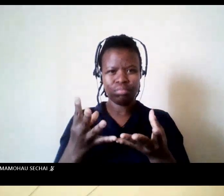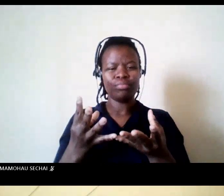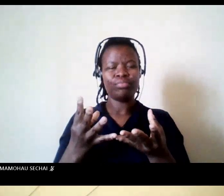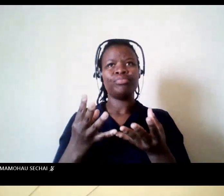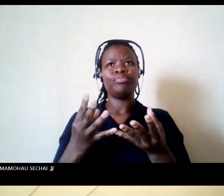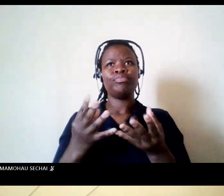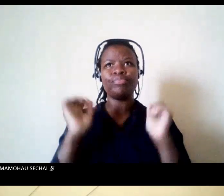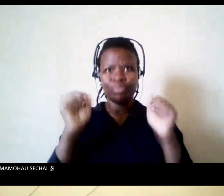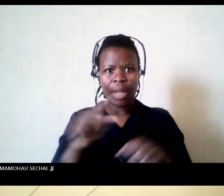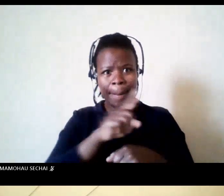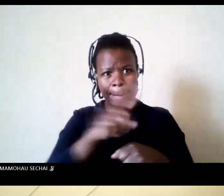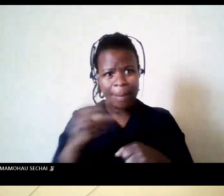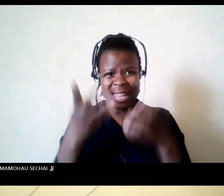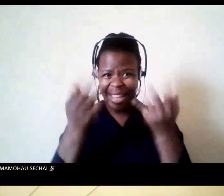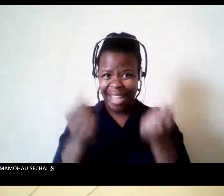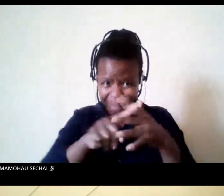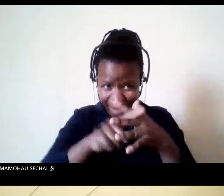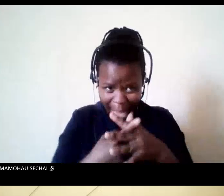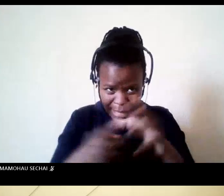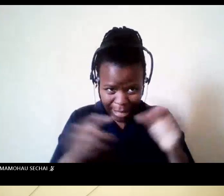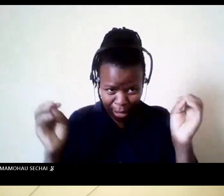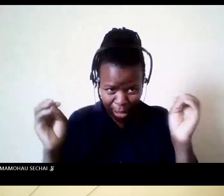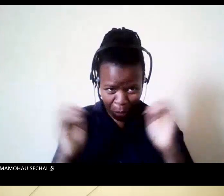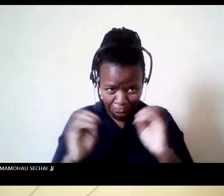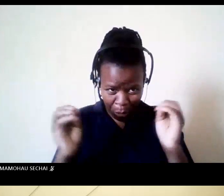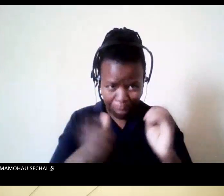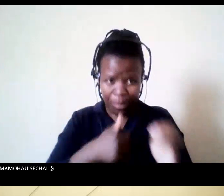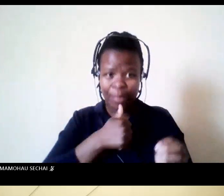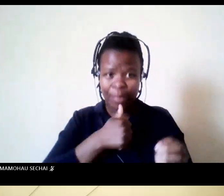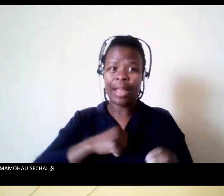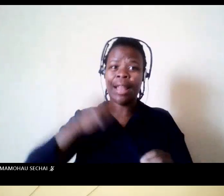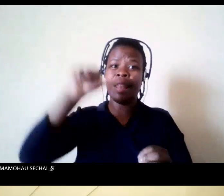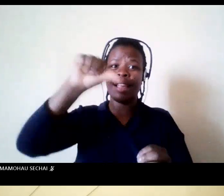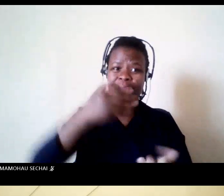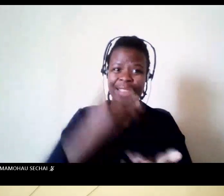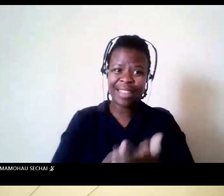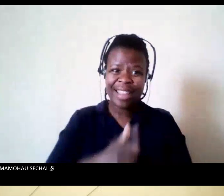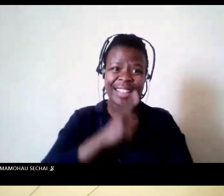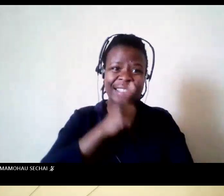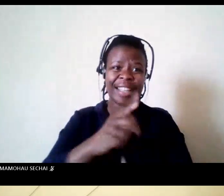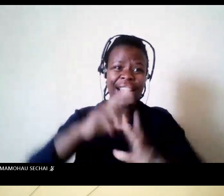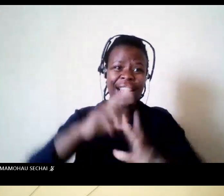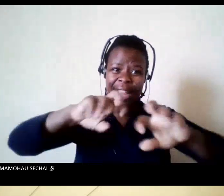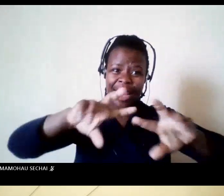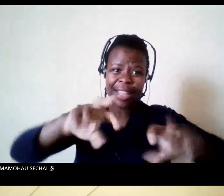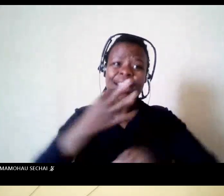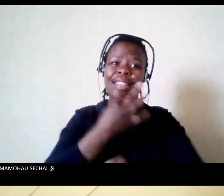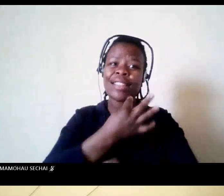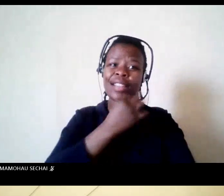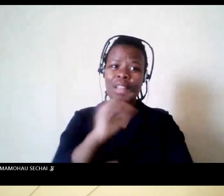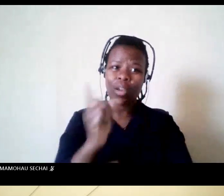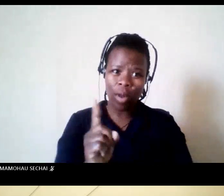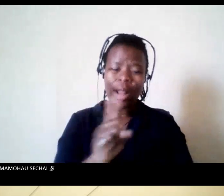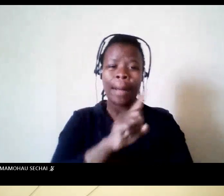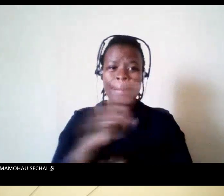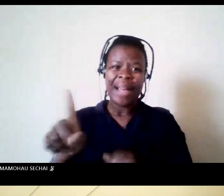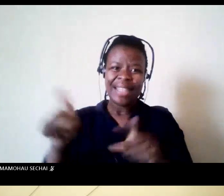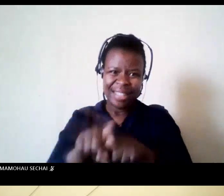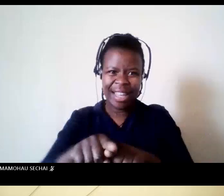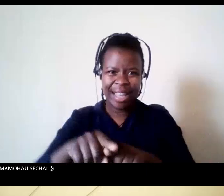Yeah, but I don't have the answer. I don't have the answer, unfortunately. I can tell you what research says, but even in my